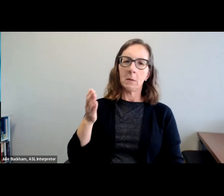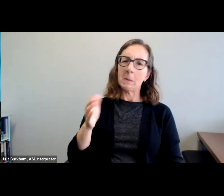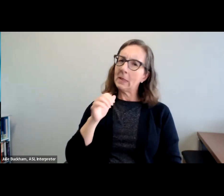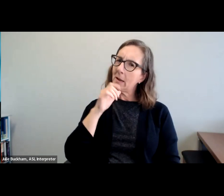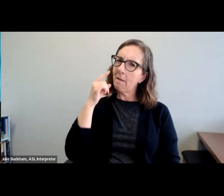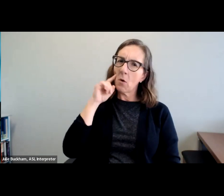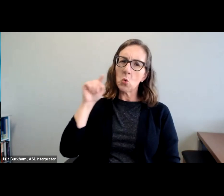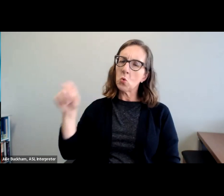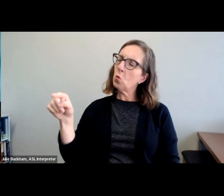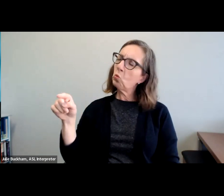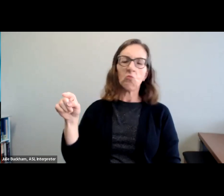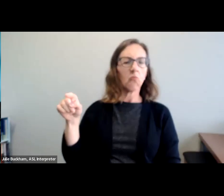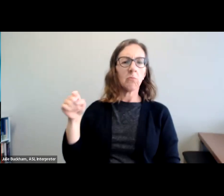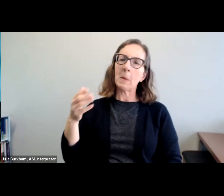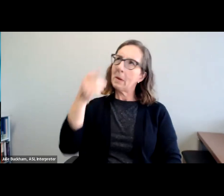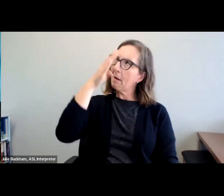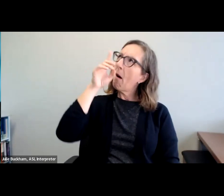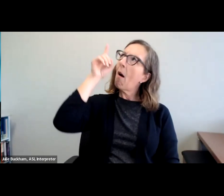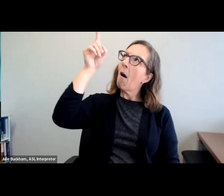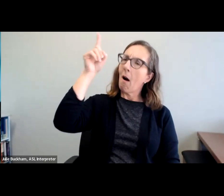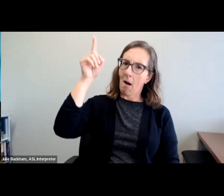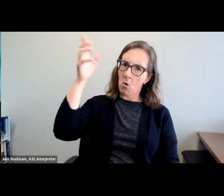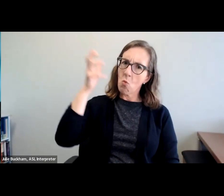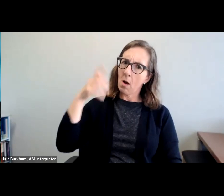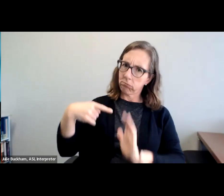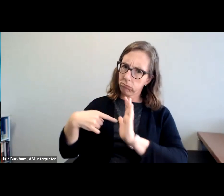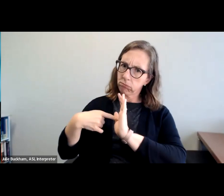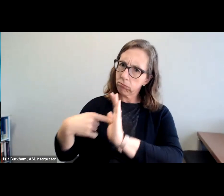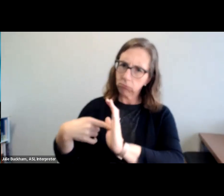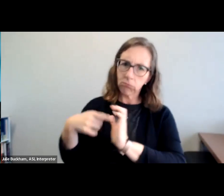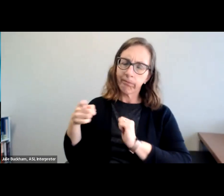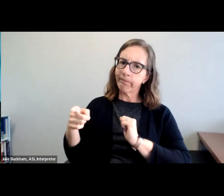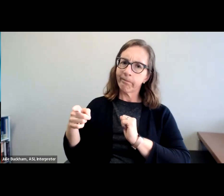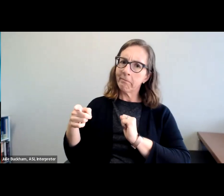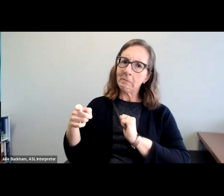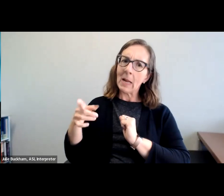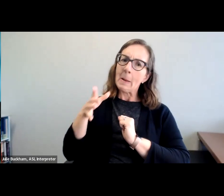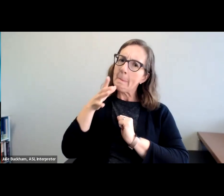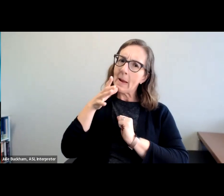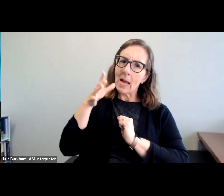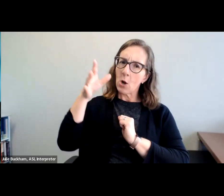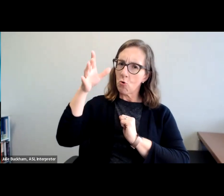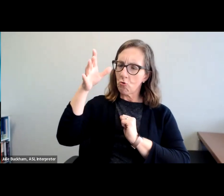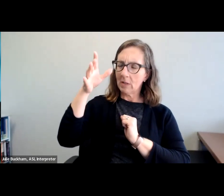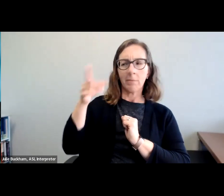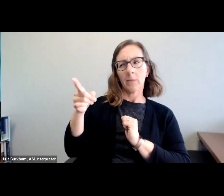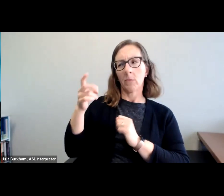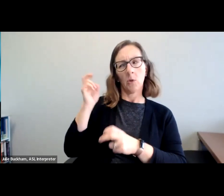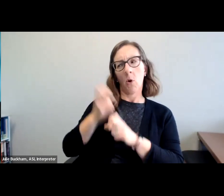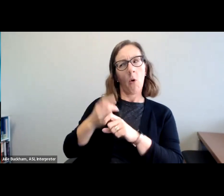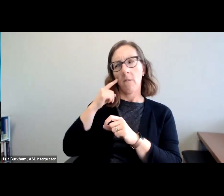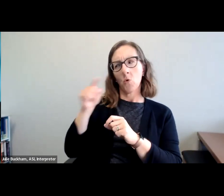be for you. Maybe God is trying to tell you something, that parenting would be too hard for